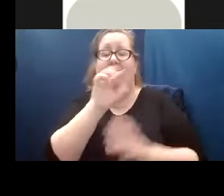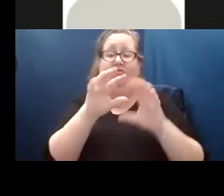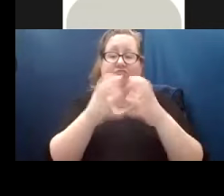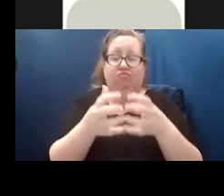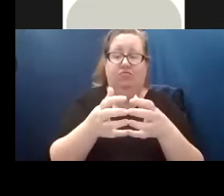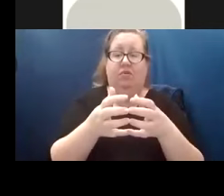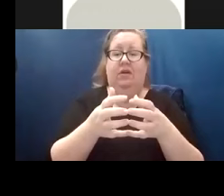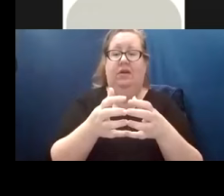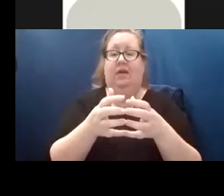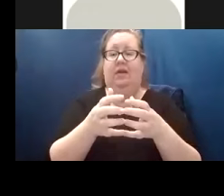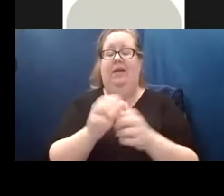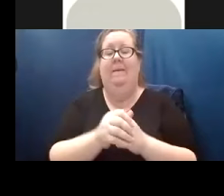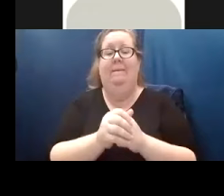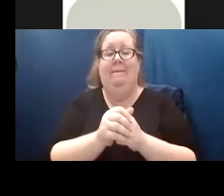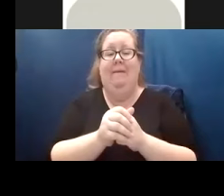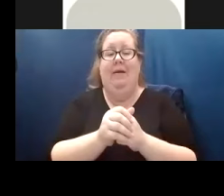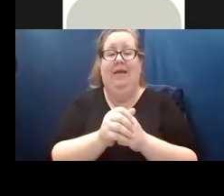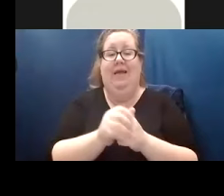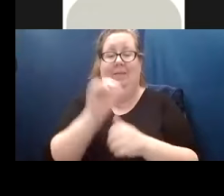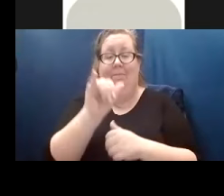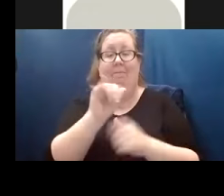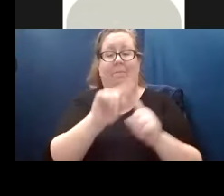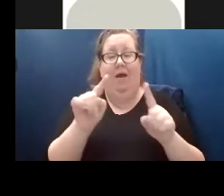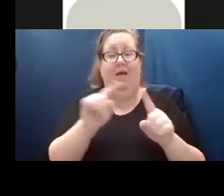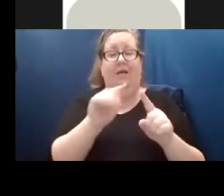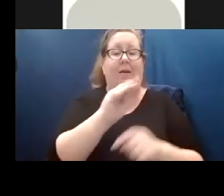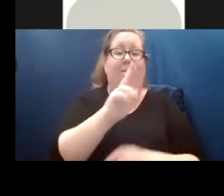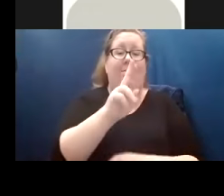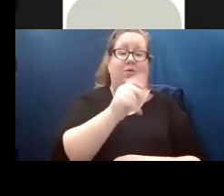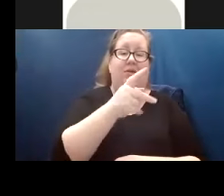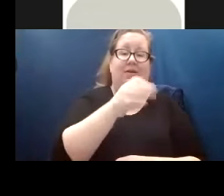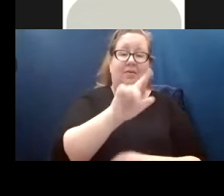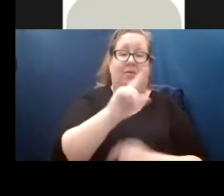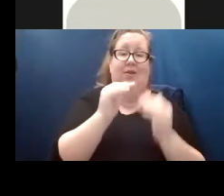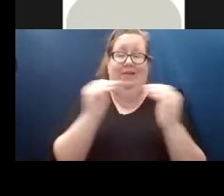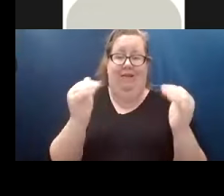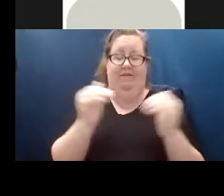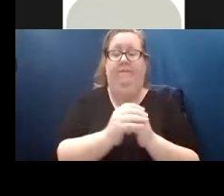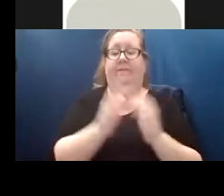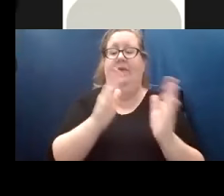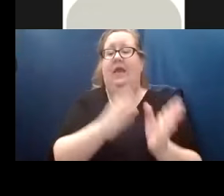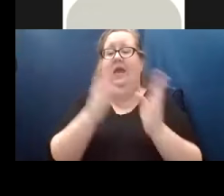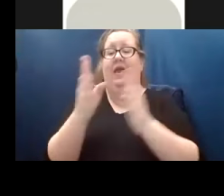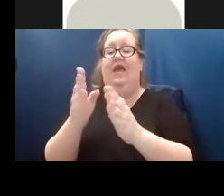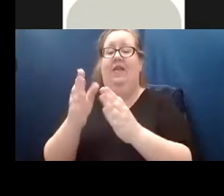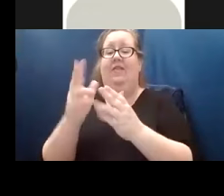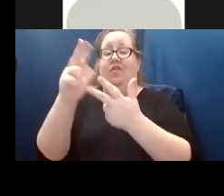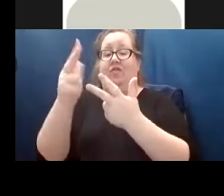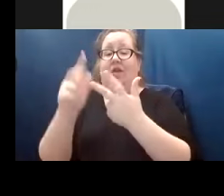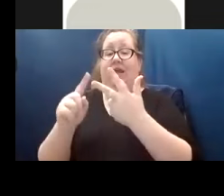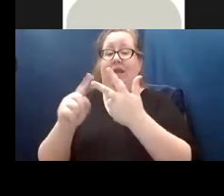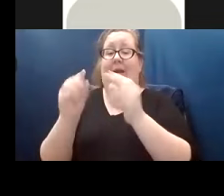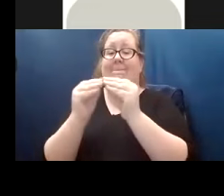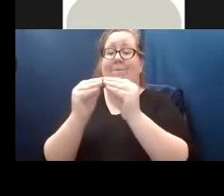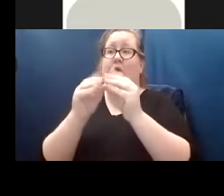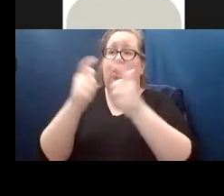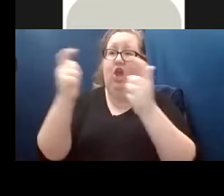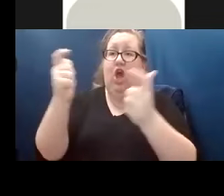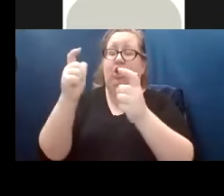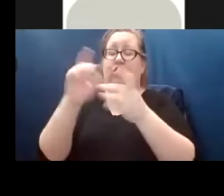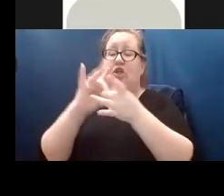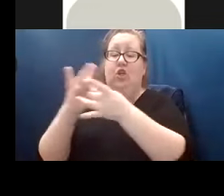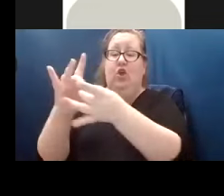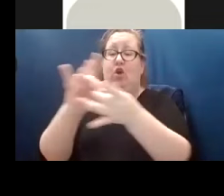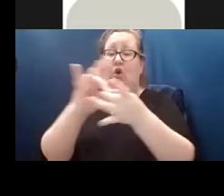sort of focused at that municipal scale of implementation. And then scenario 3 is looking at larger, more coordinated leadership at a